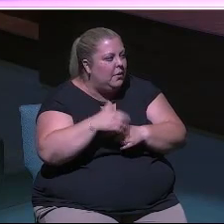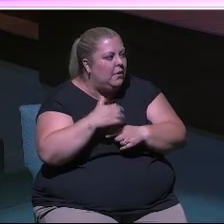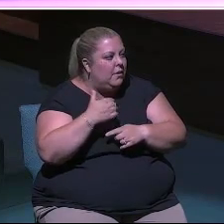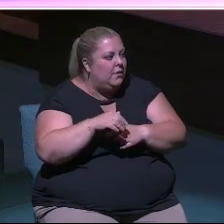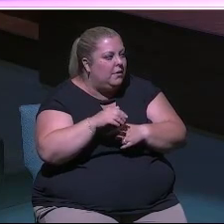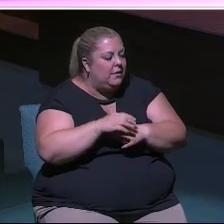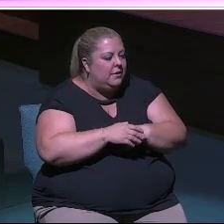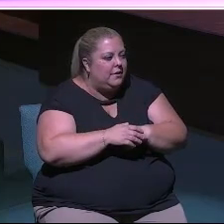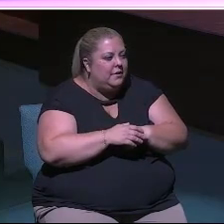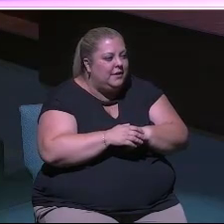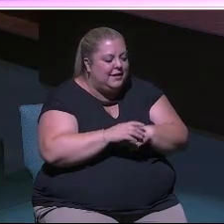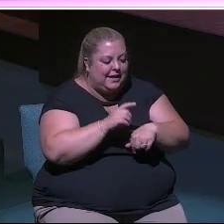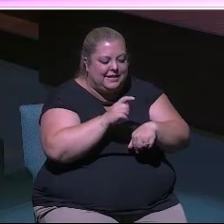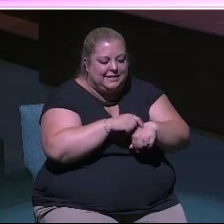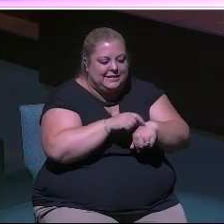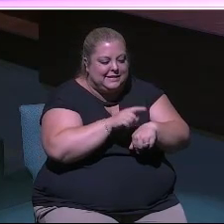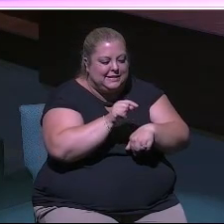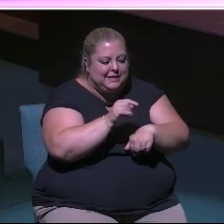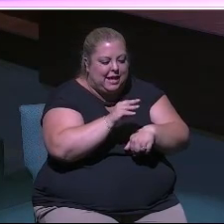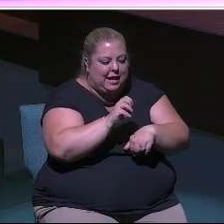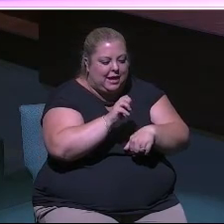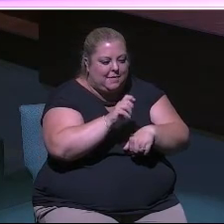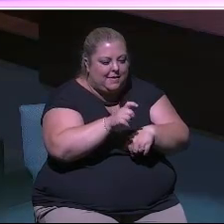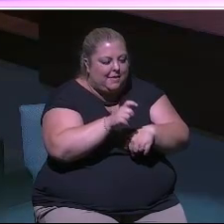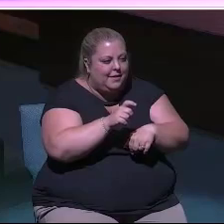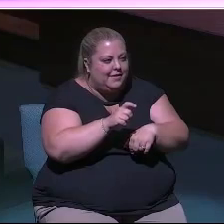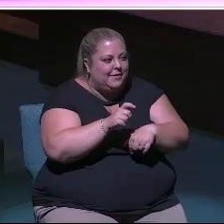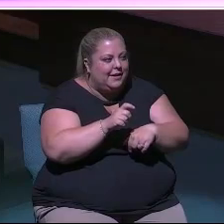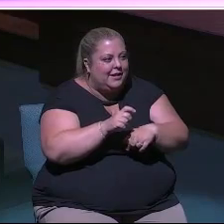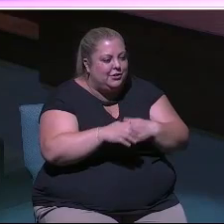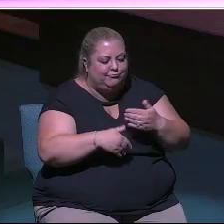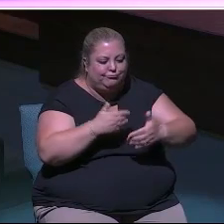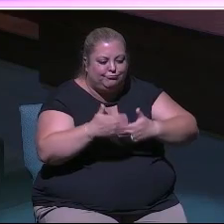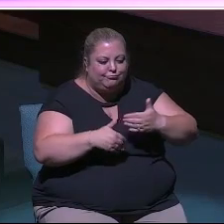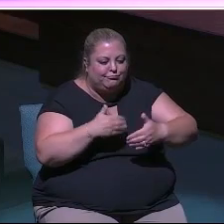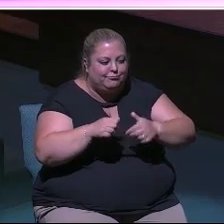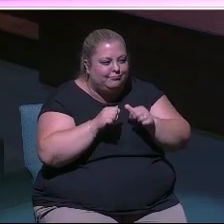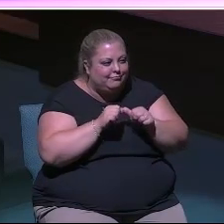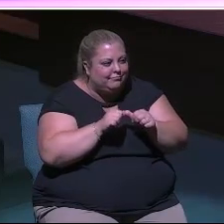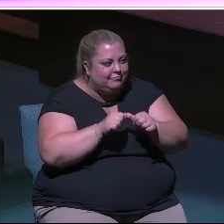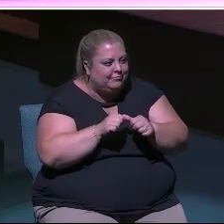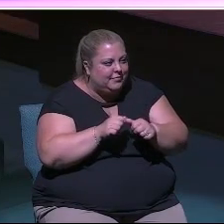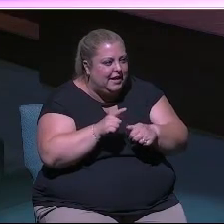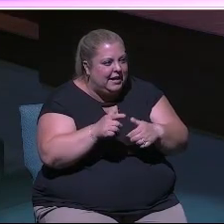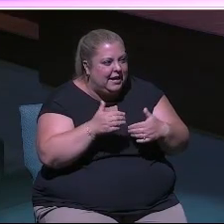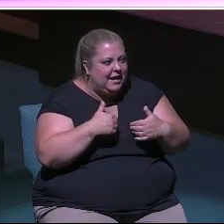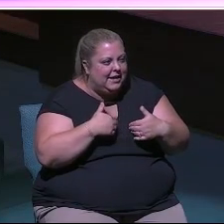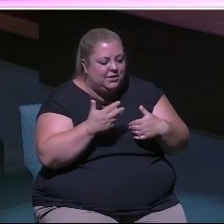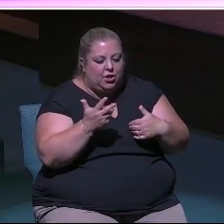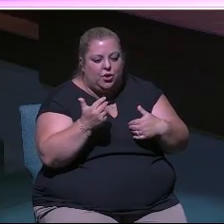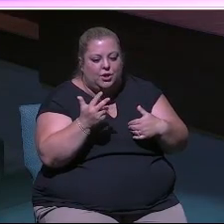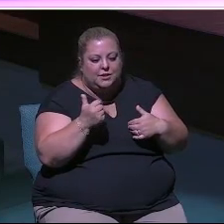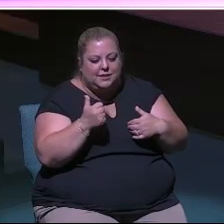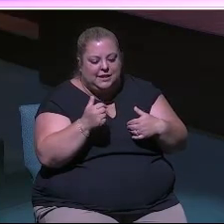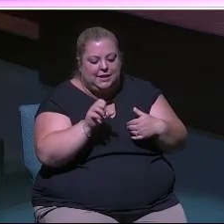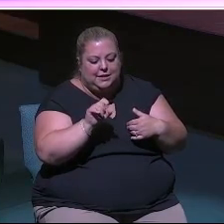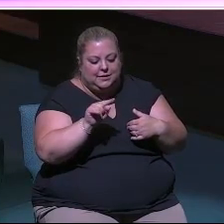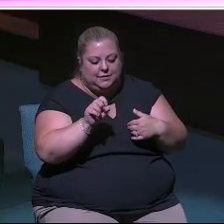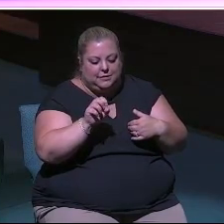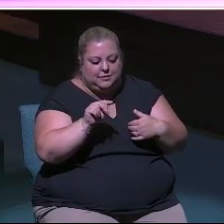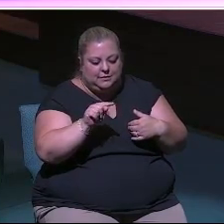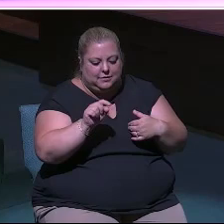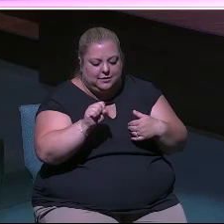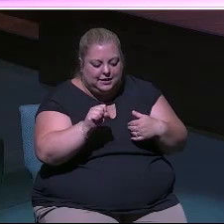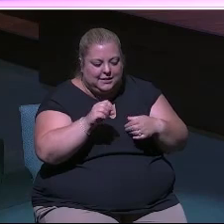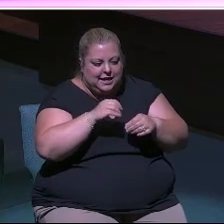Timex, man. I told him, he keeps takes a licking and keeps on ticking. He's got 13 stents in his heart.